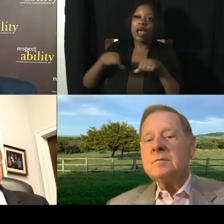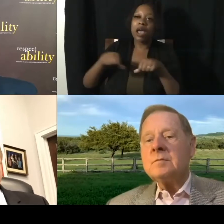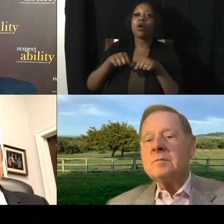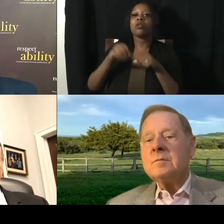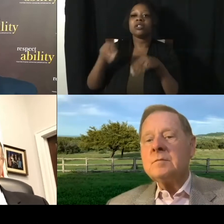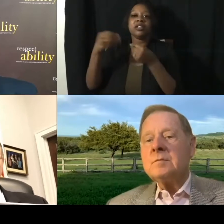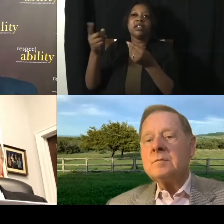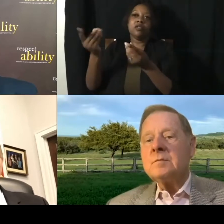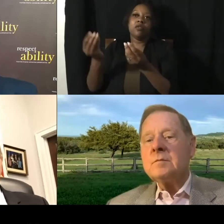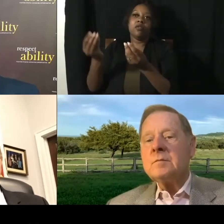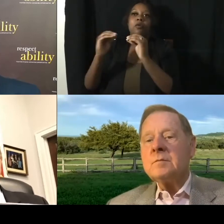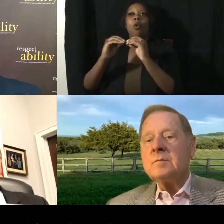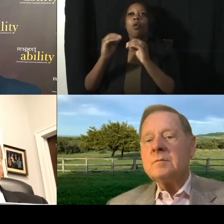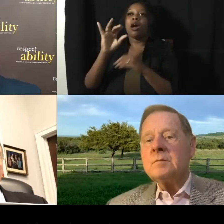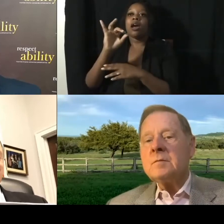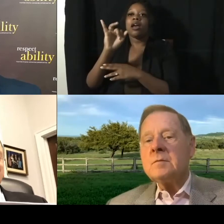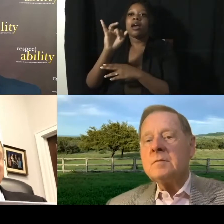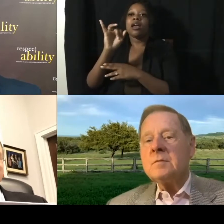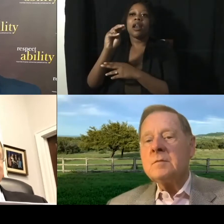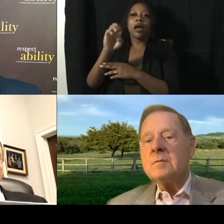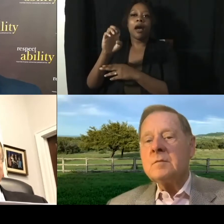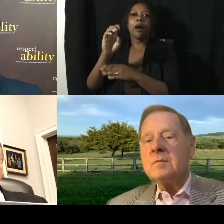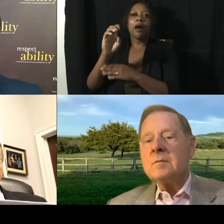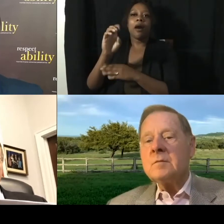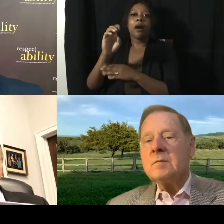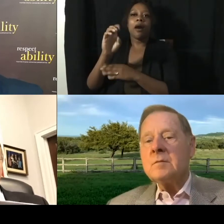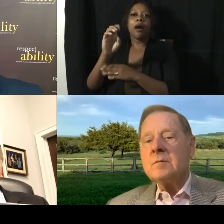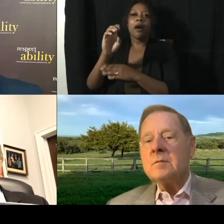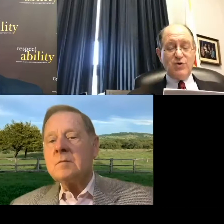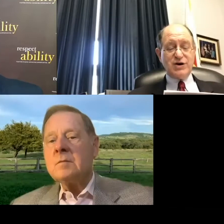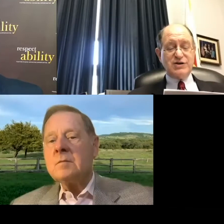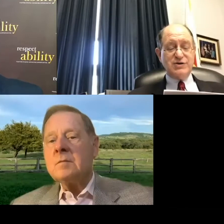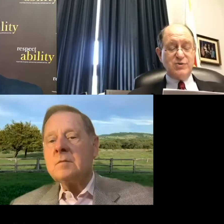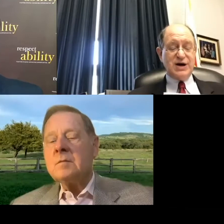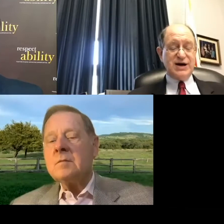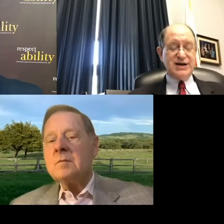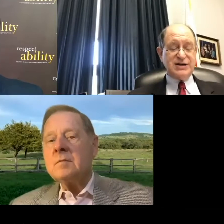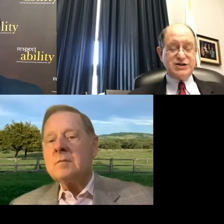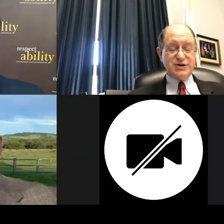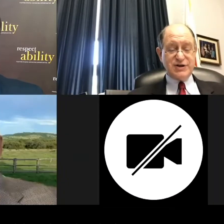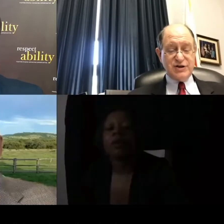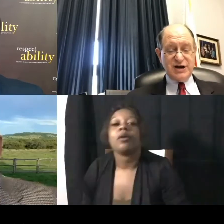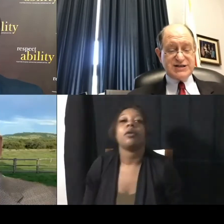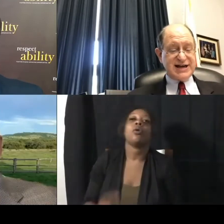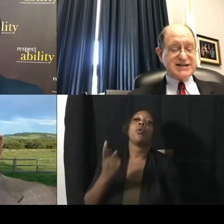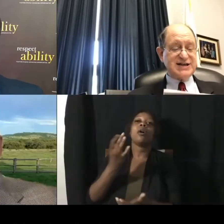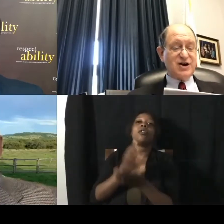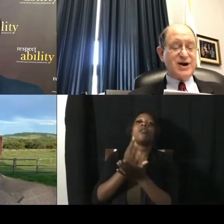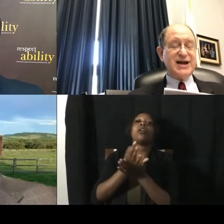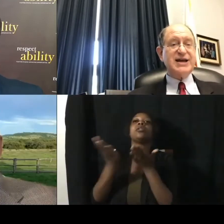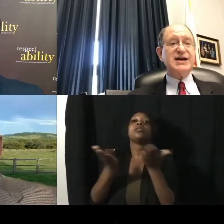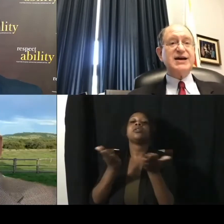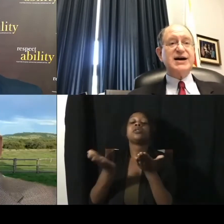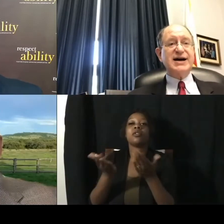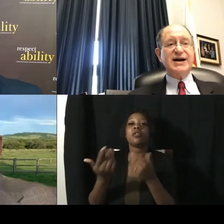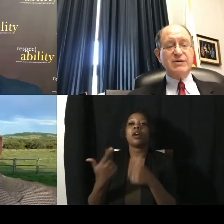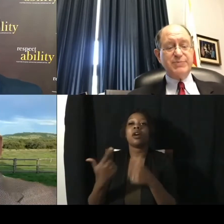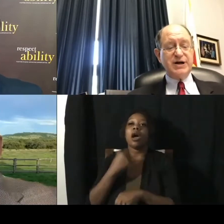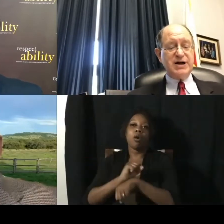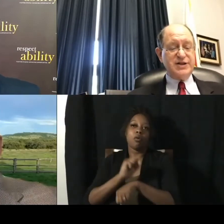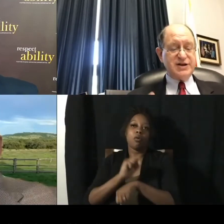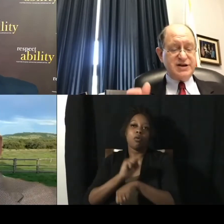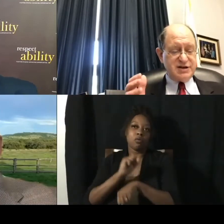of the senior members of the House Committee on Financial Services, I work to ensure that laws like CRA